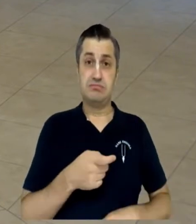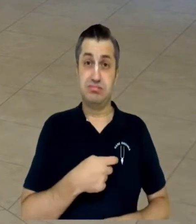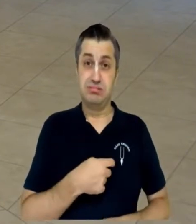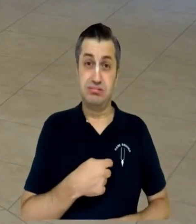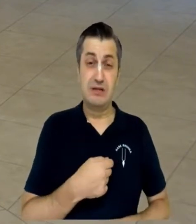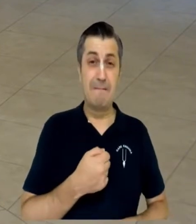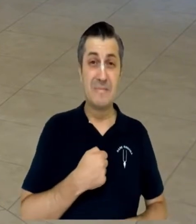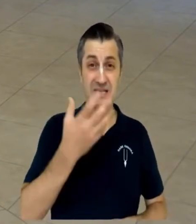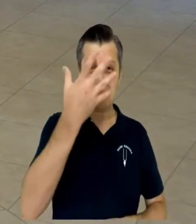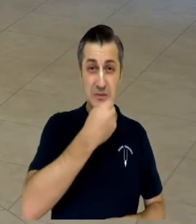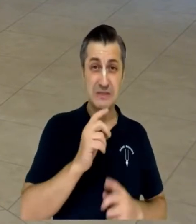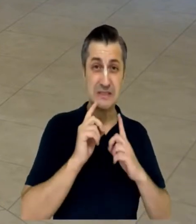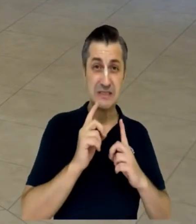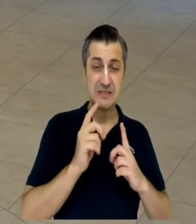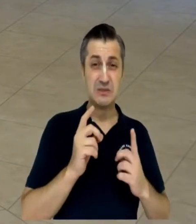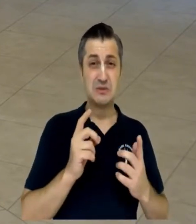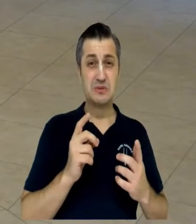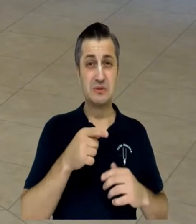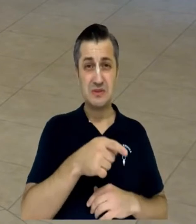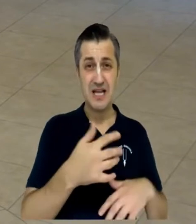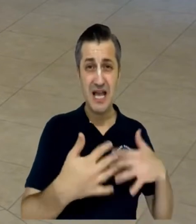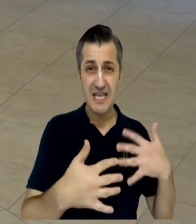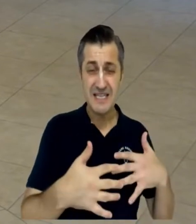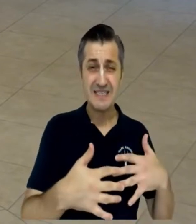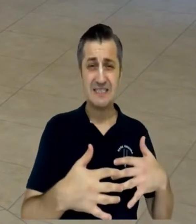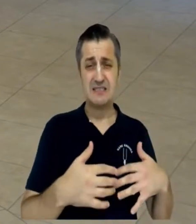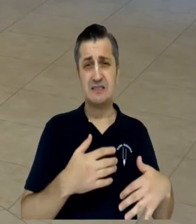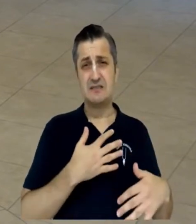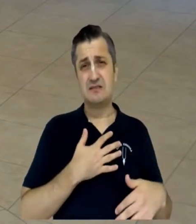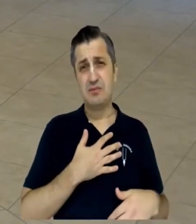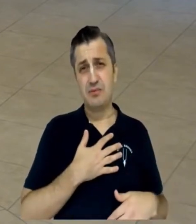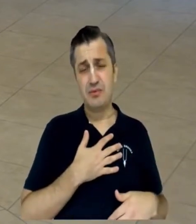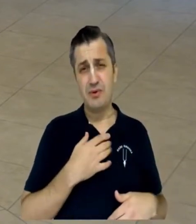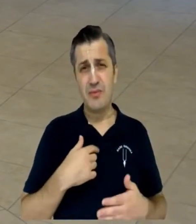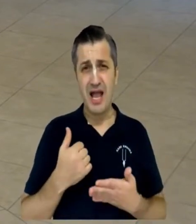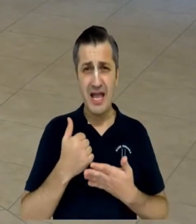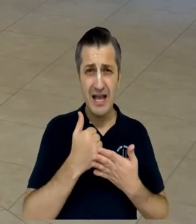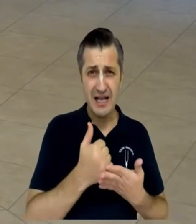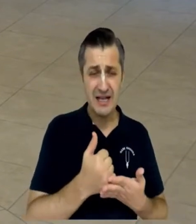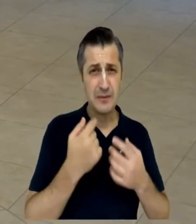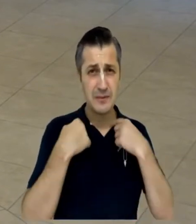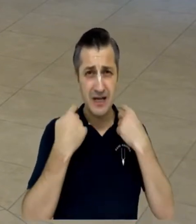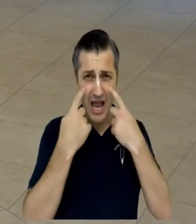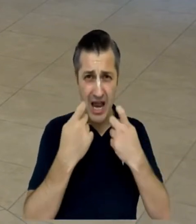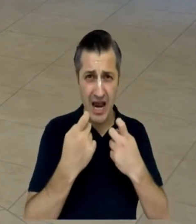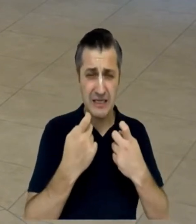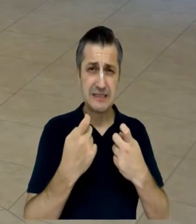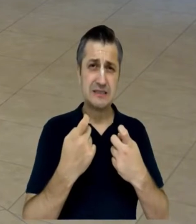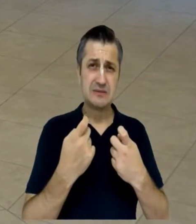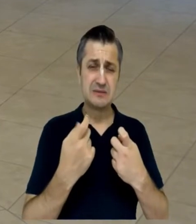and was injured, and he had to kind of help him to take care of those